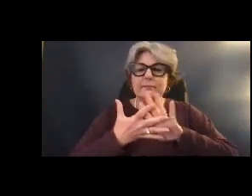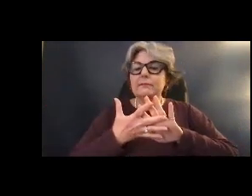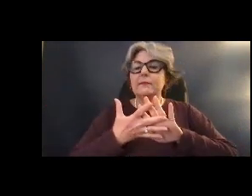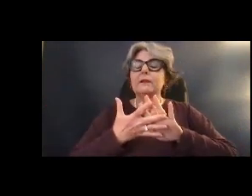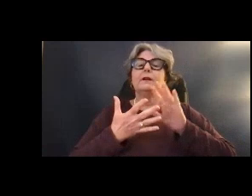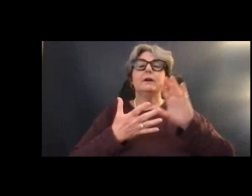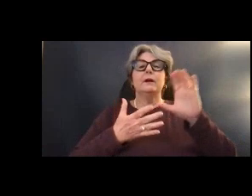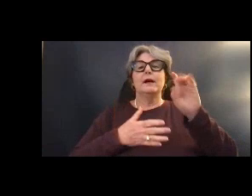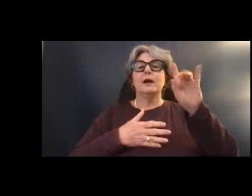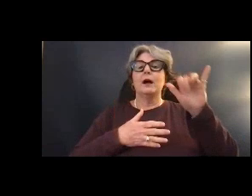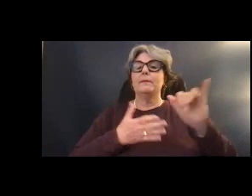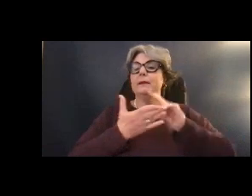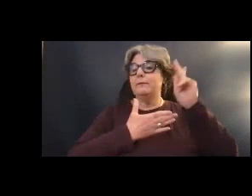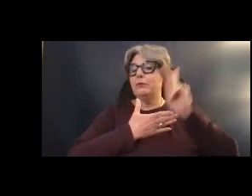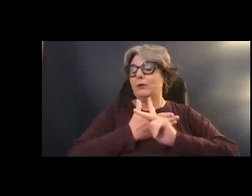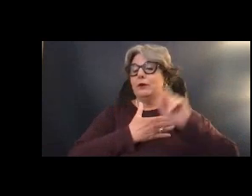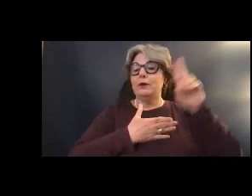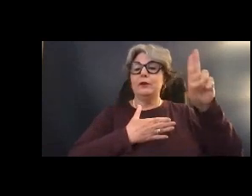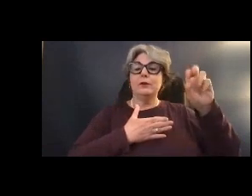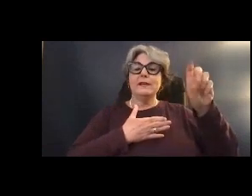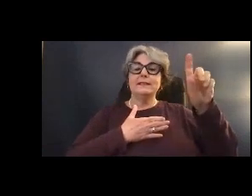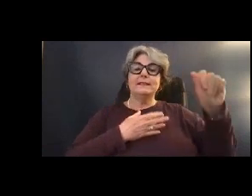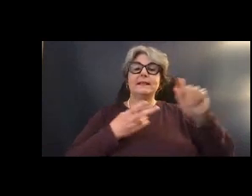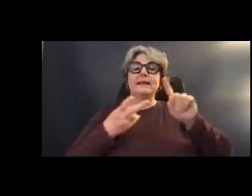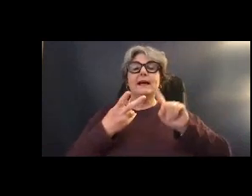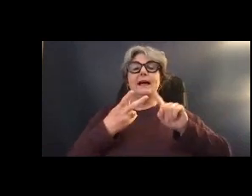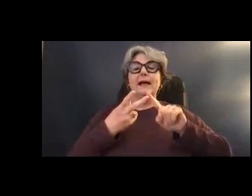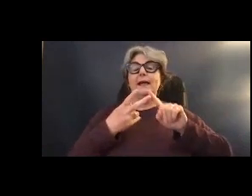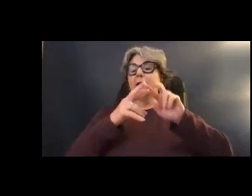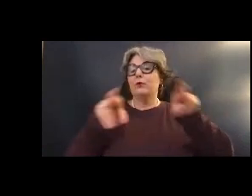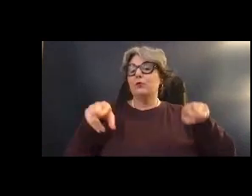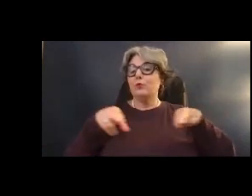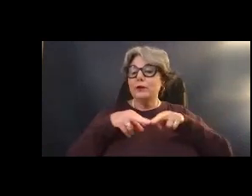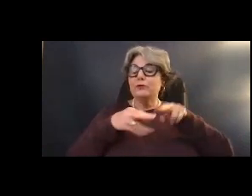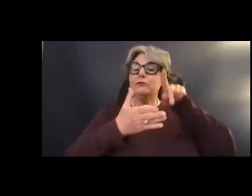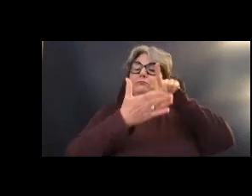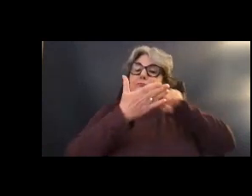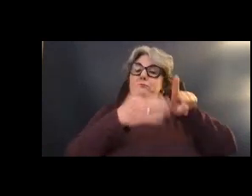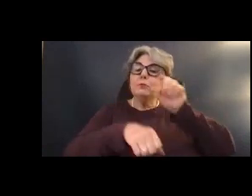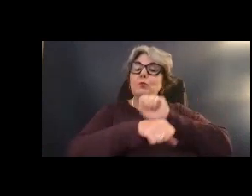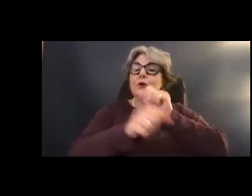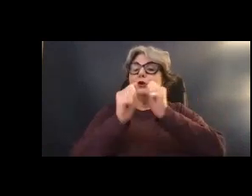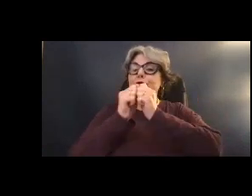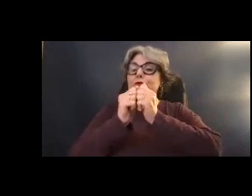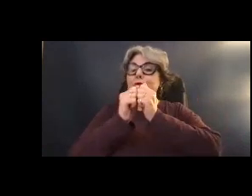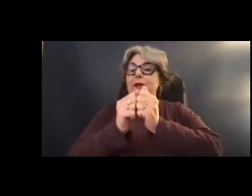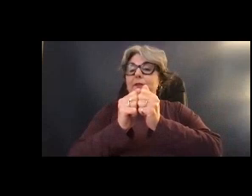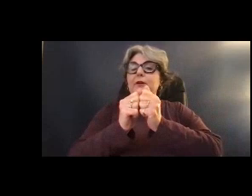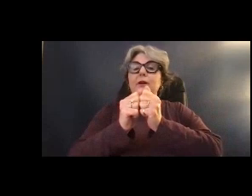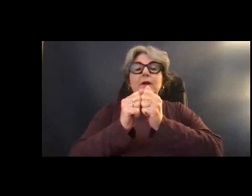that USDA is administering, and farm groups and regional organizations working together to break down